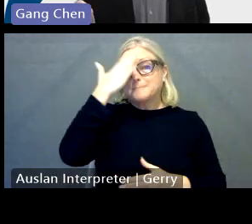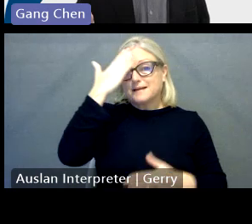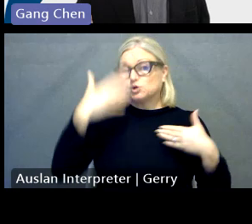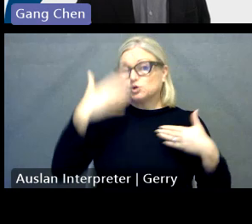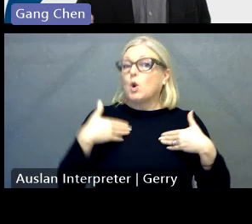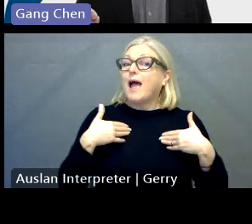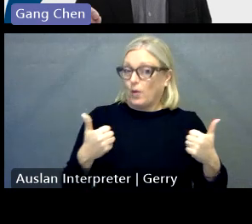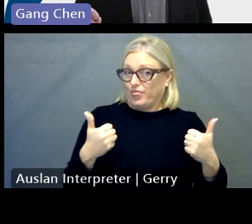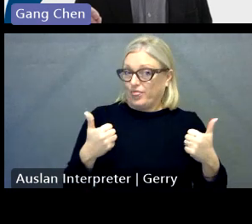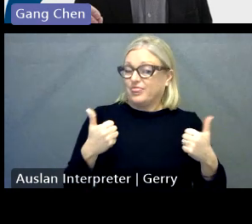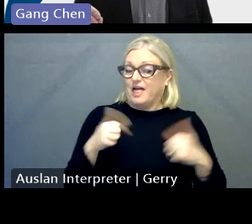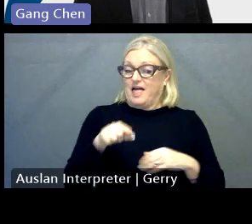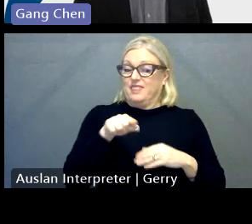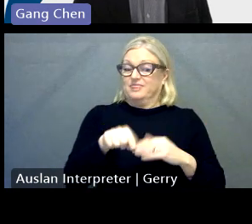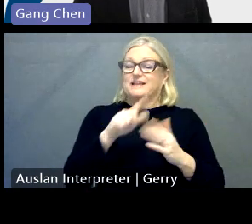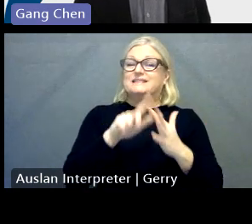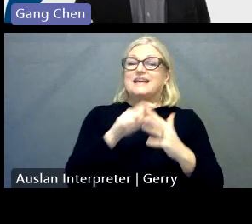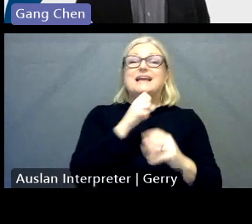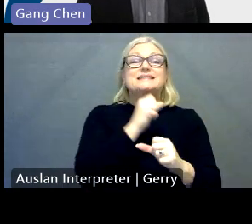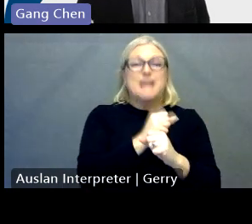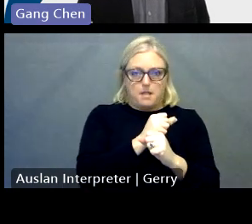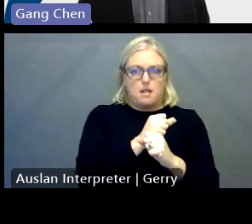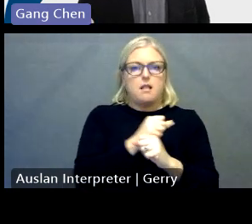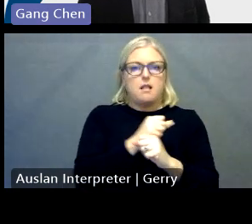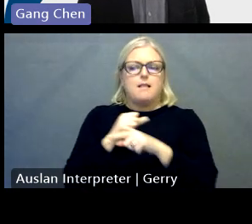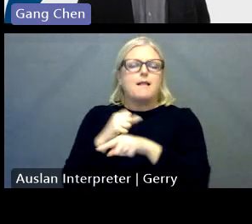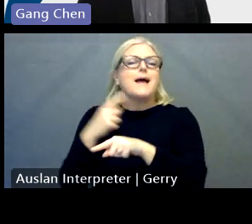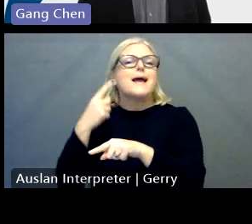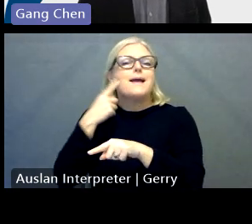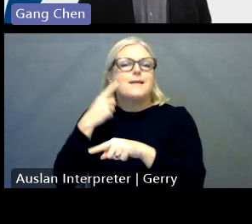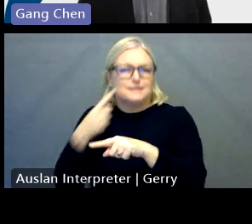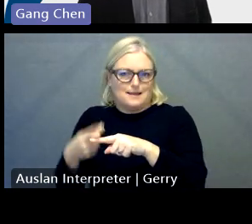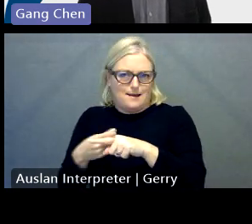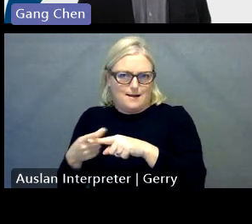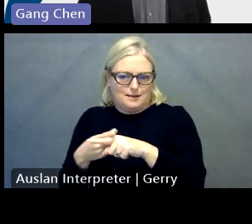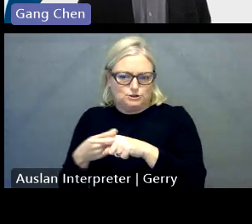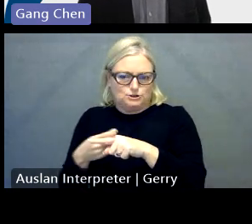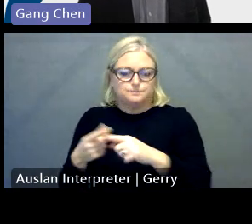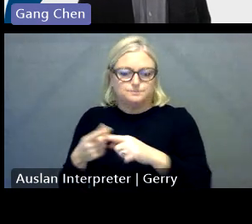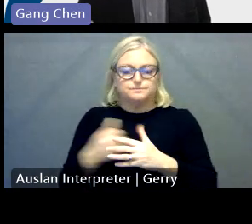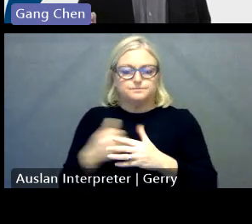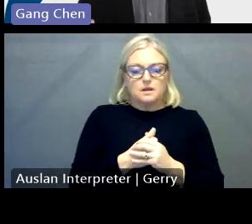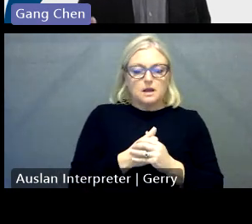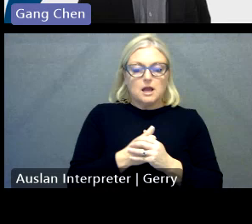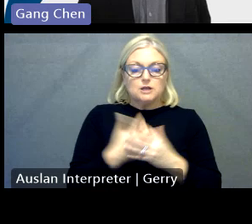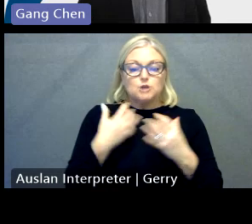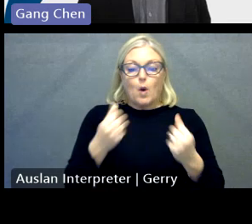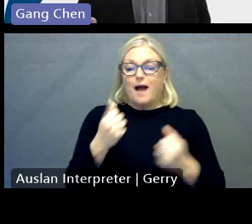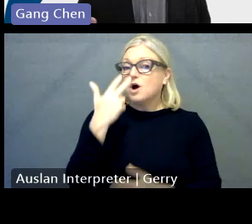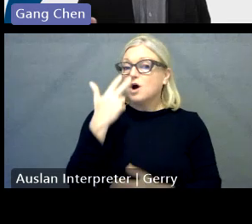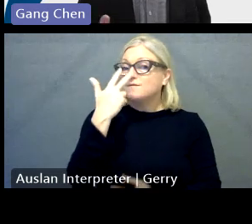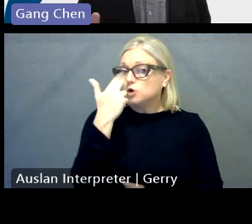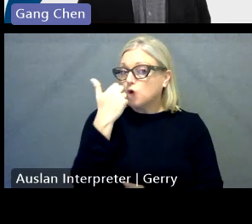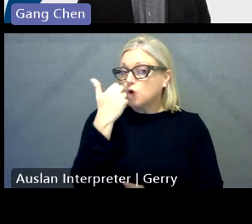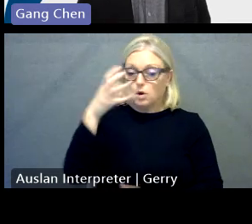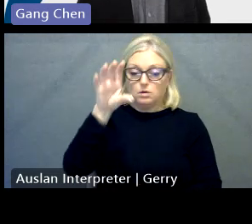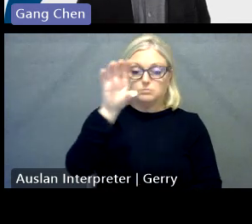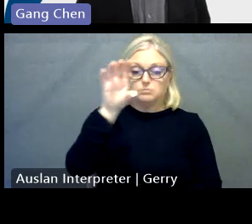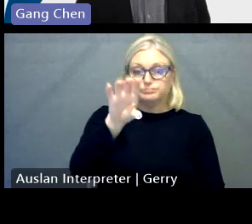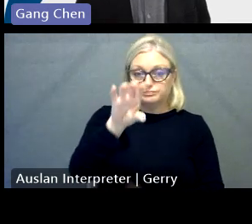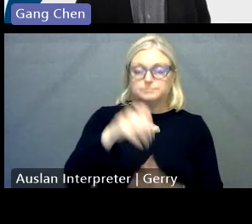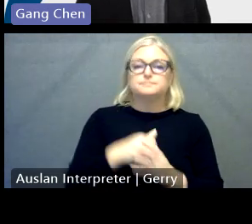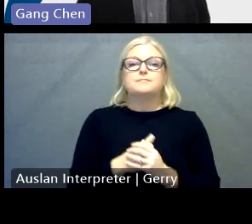see, the items has been phrased slightly differently, also with images to support. So are you happy